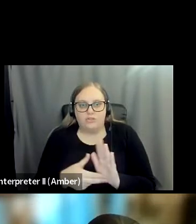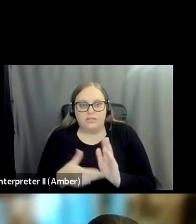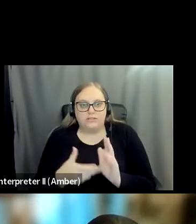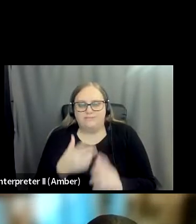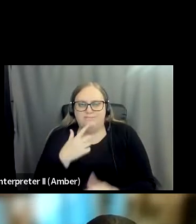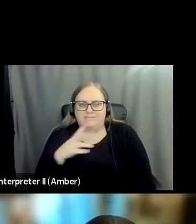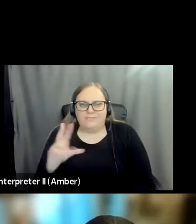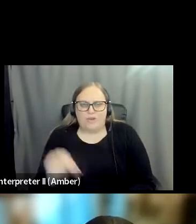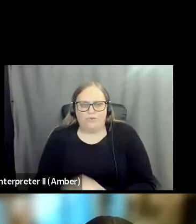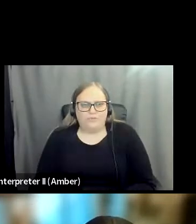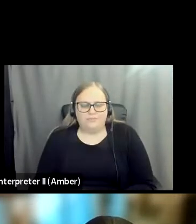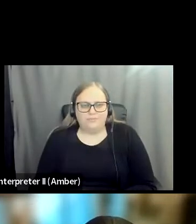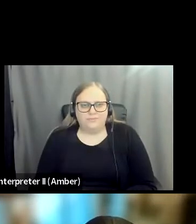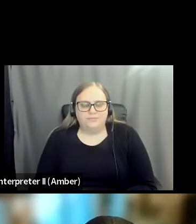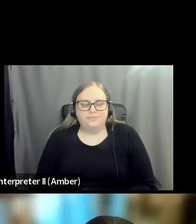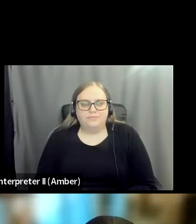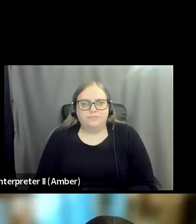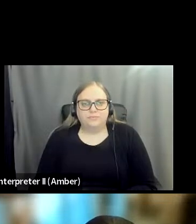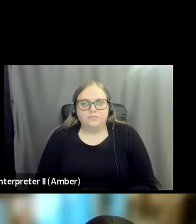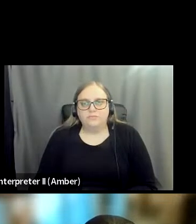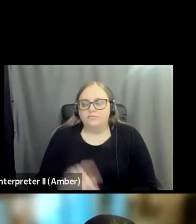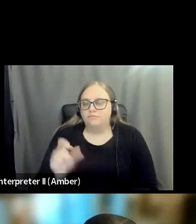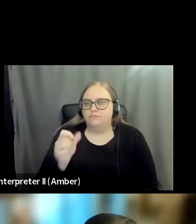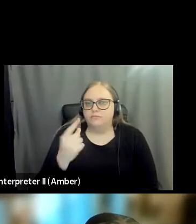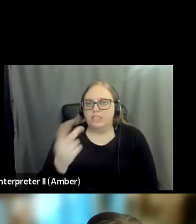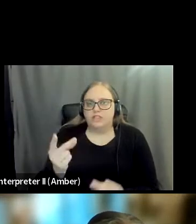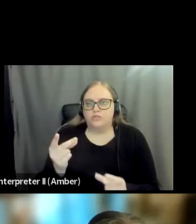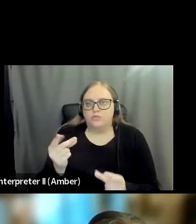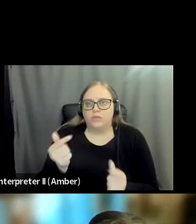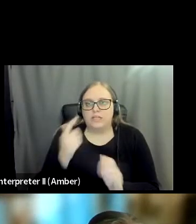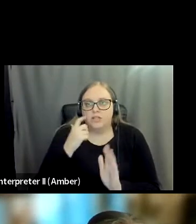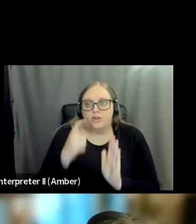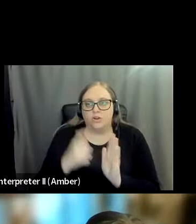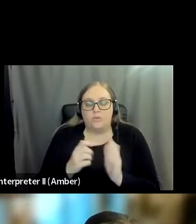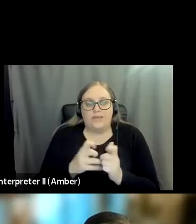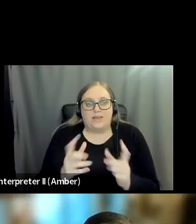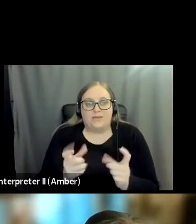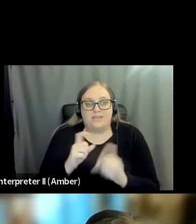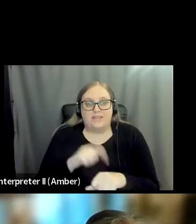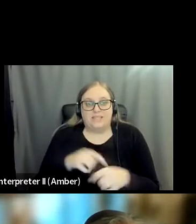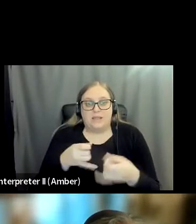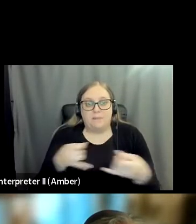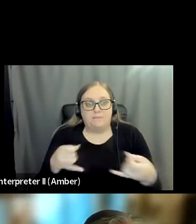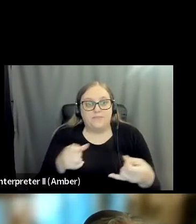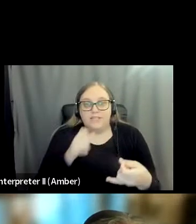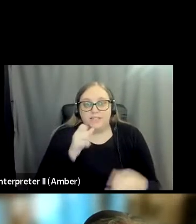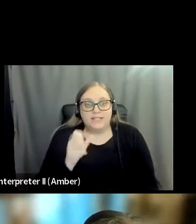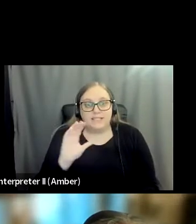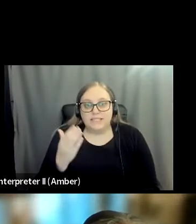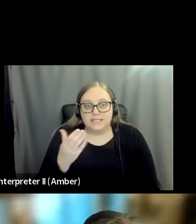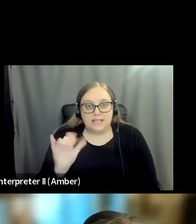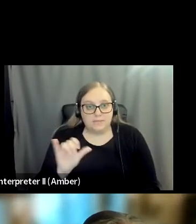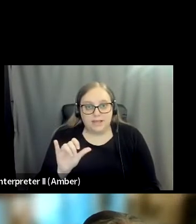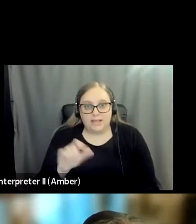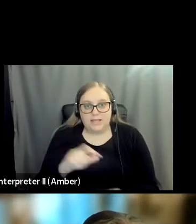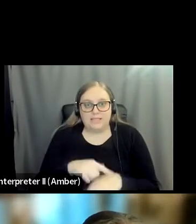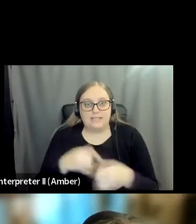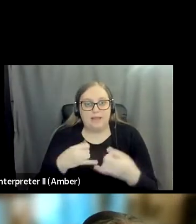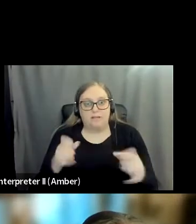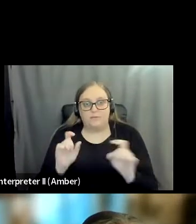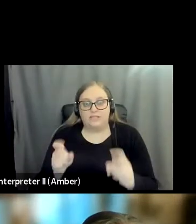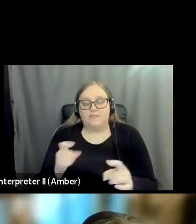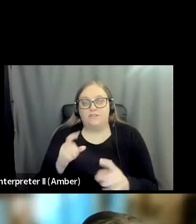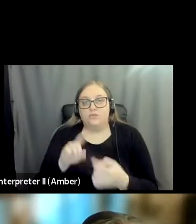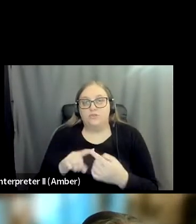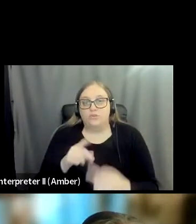no. Understood. I would just quickly note that without giving a timeline, and it doesn't seem like a timeline was given to Councilmember